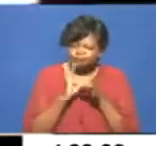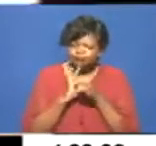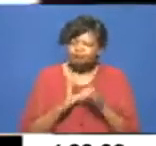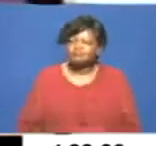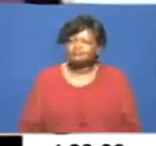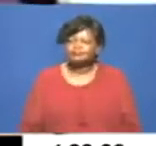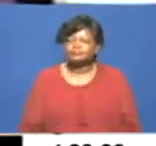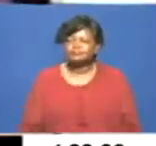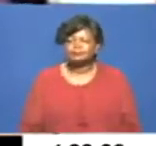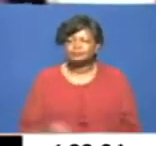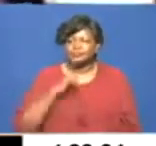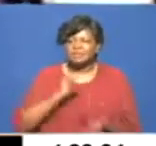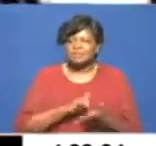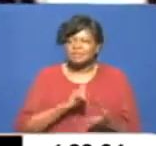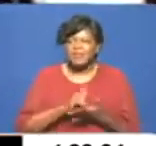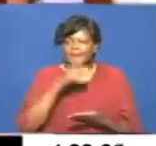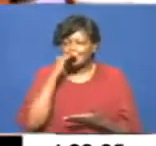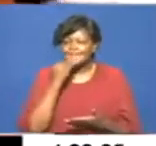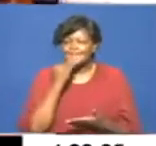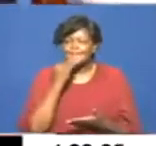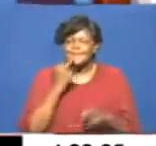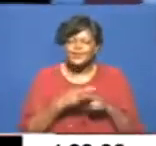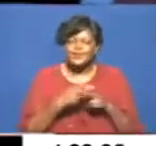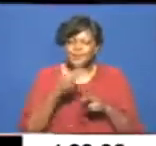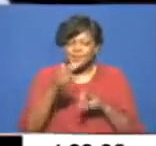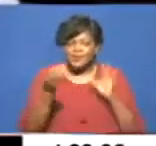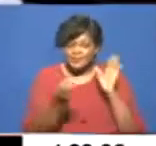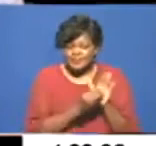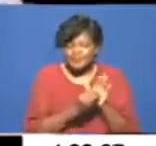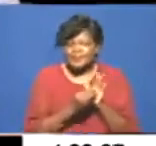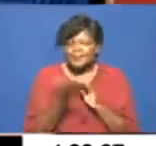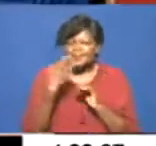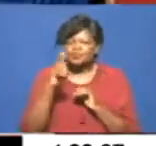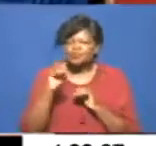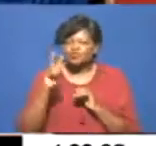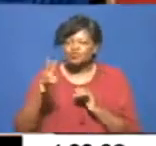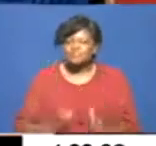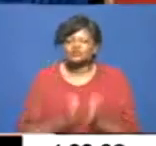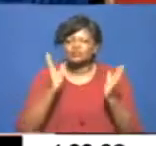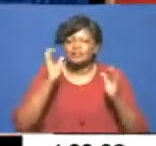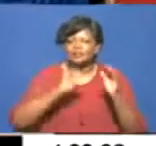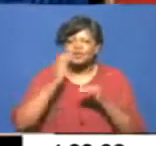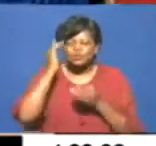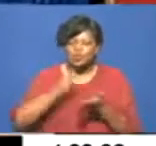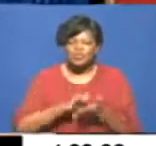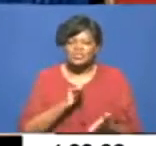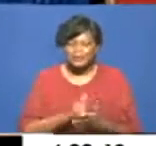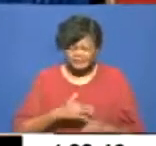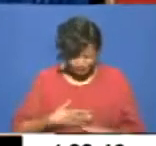According to Aseka, Mudavadi's name will be on the ballot paper come 2022 general election. Tunajua ya kwamba